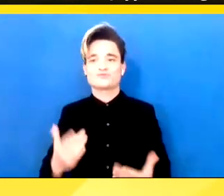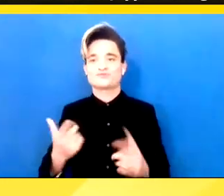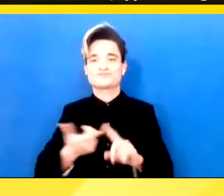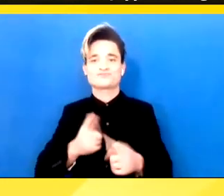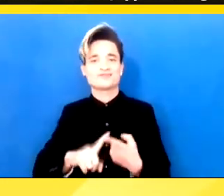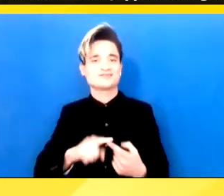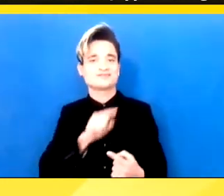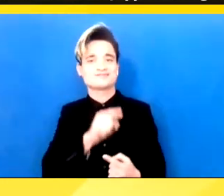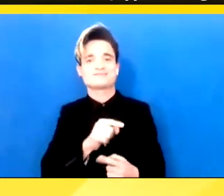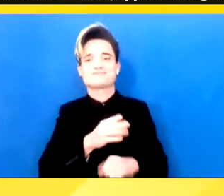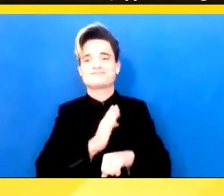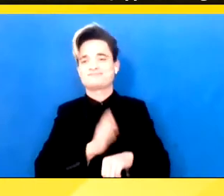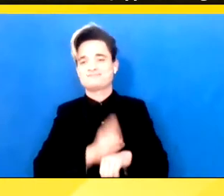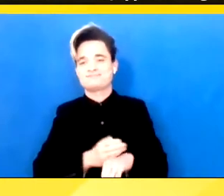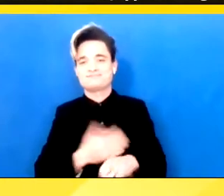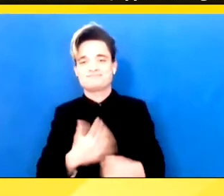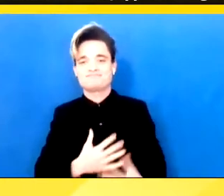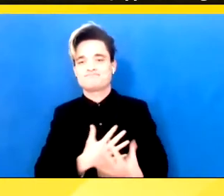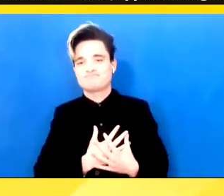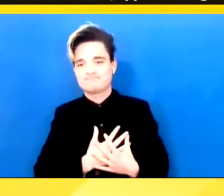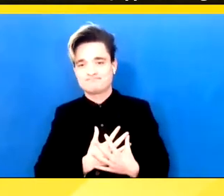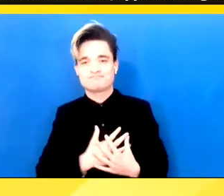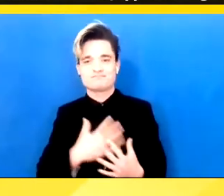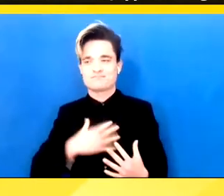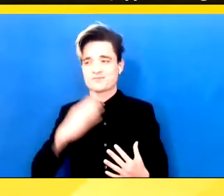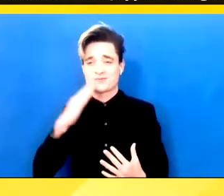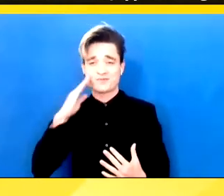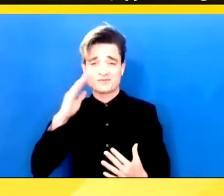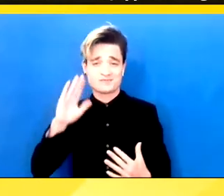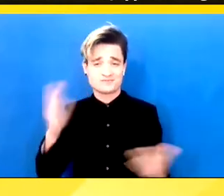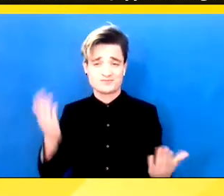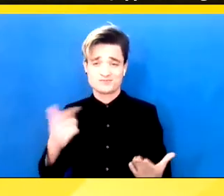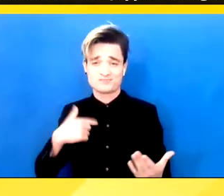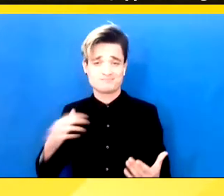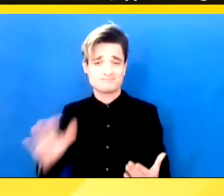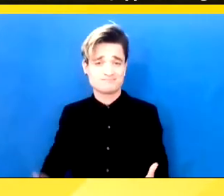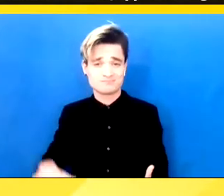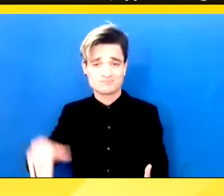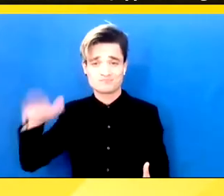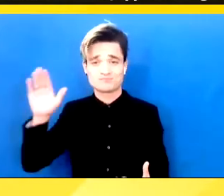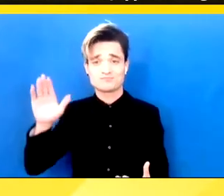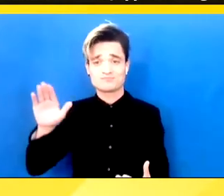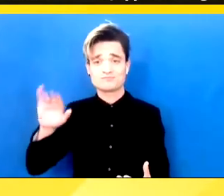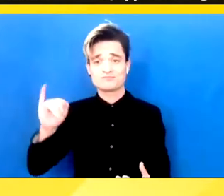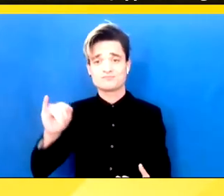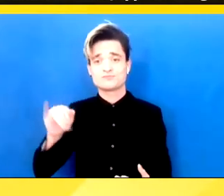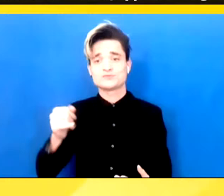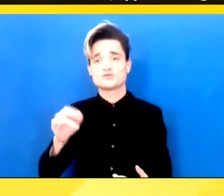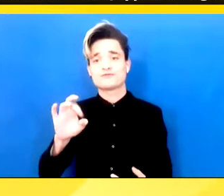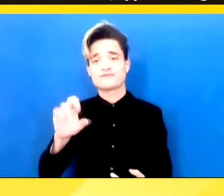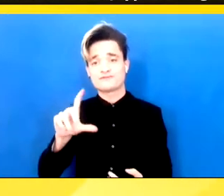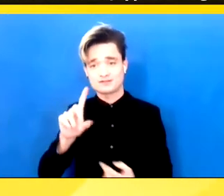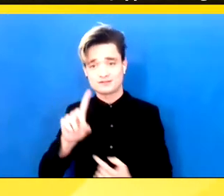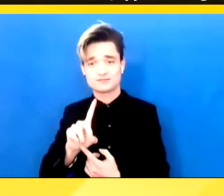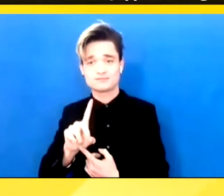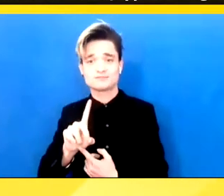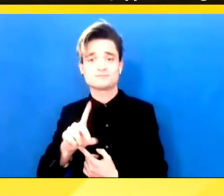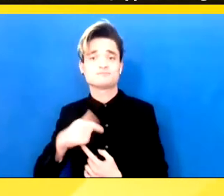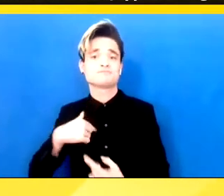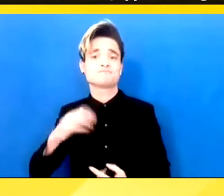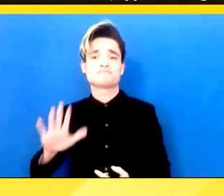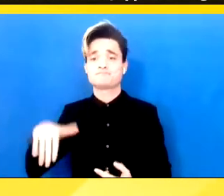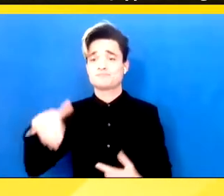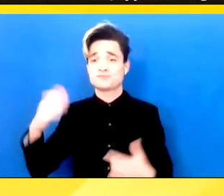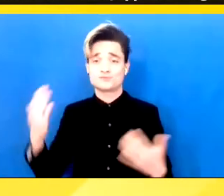stomping grounds. I grew up in Fairfield. And what people out there in the country don't fully understand and appreciate is that while